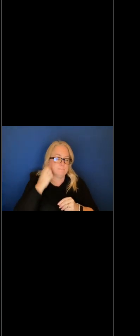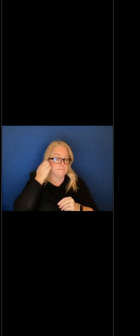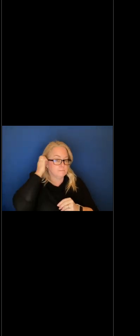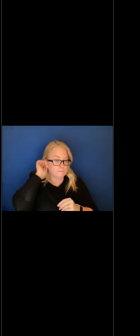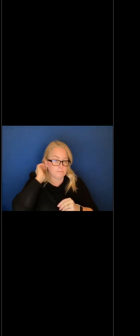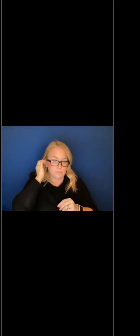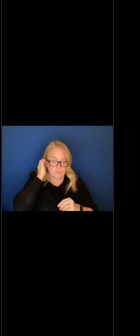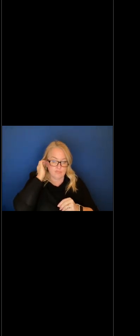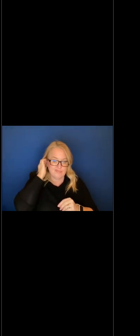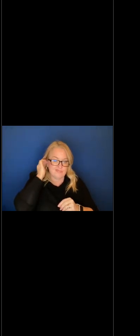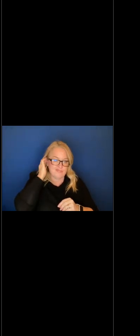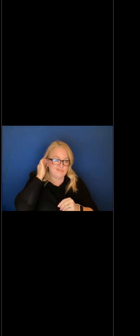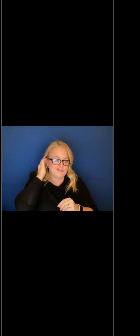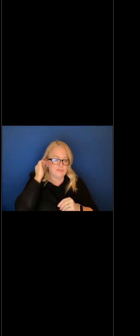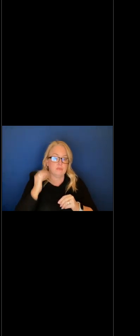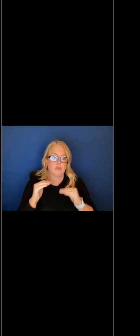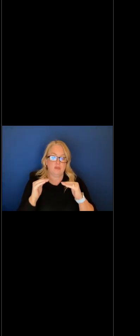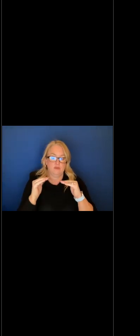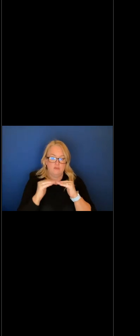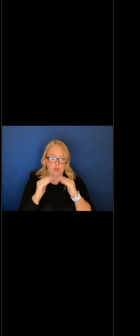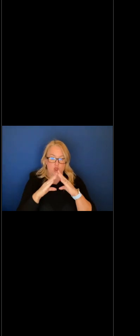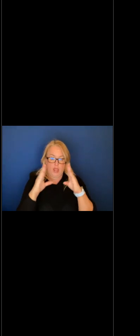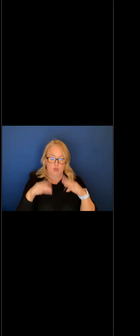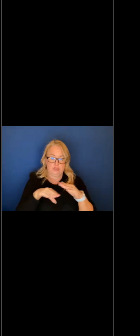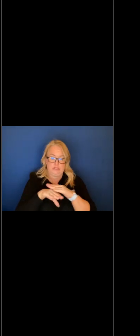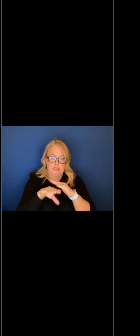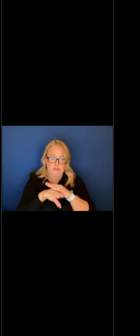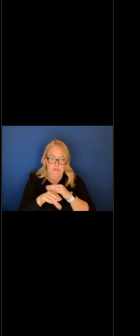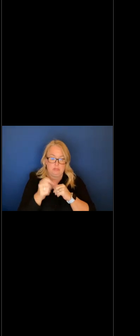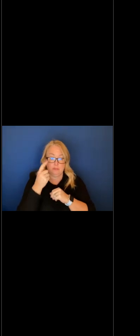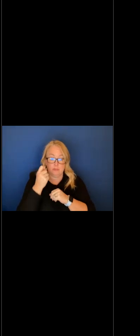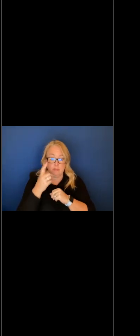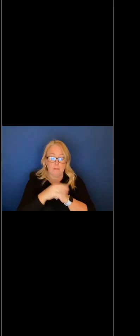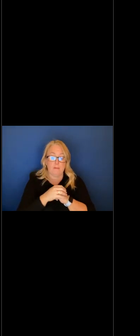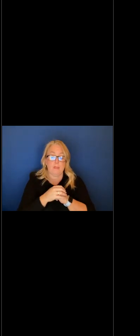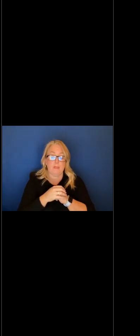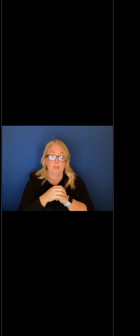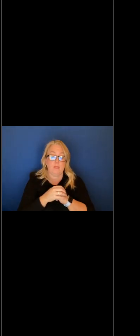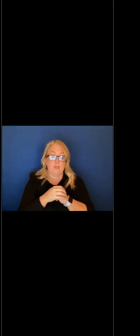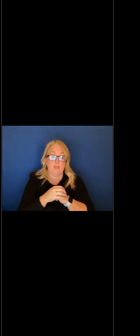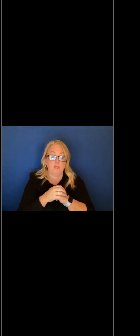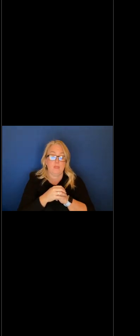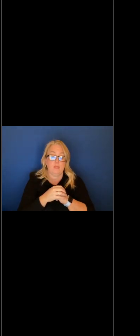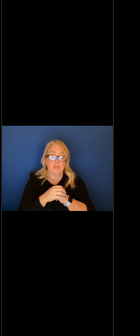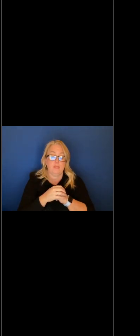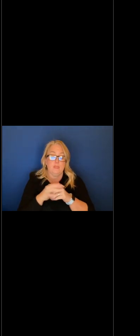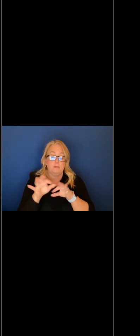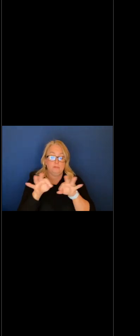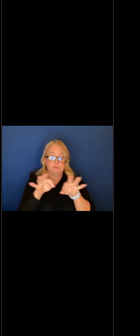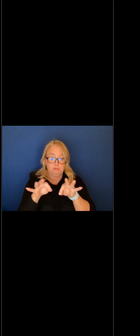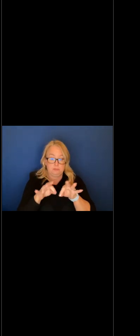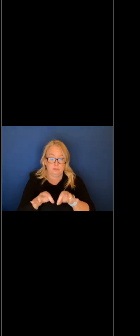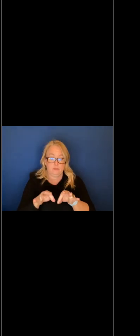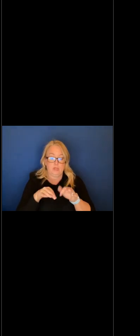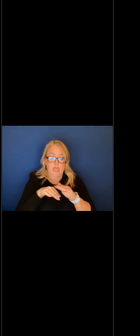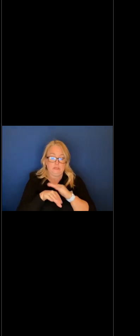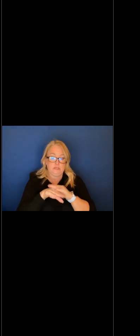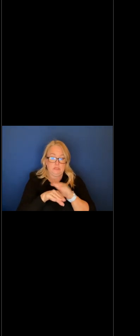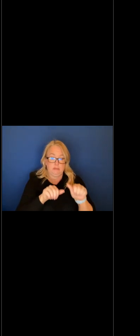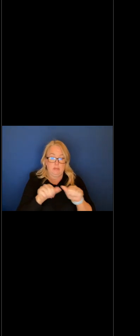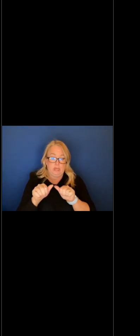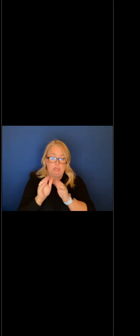Fair Housing Accessibility Guidelines. The authority to compose the Fair Housing